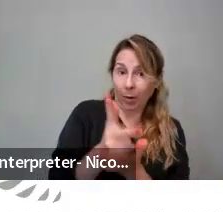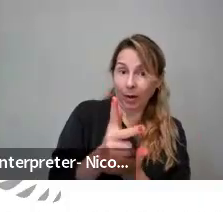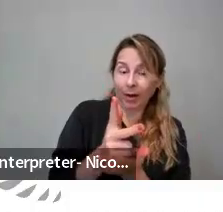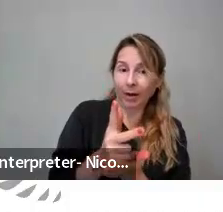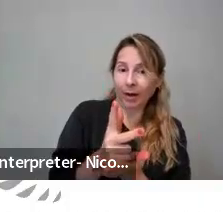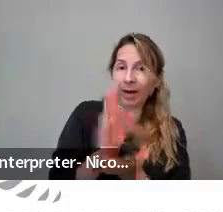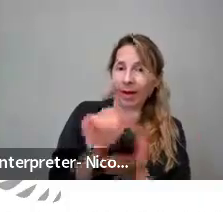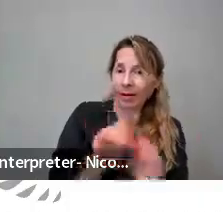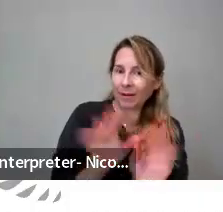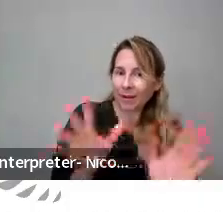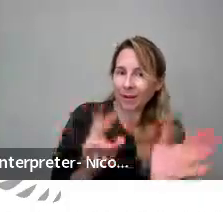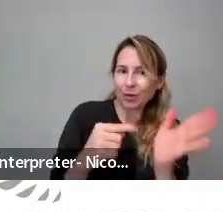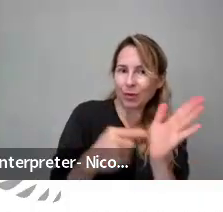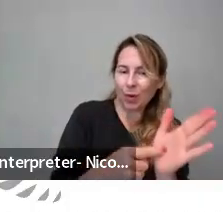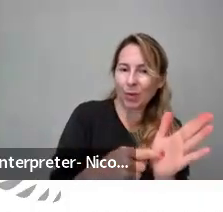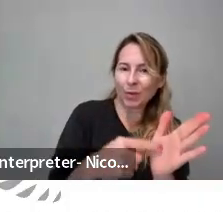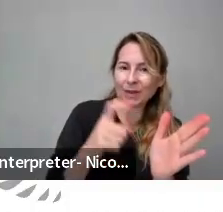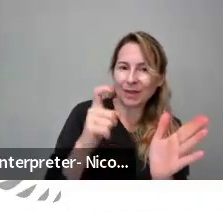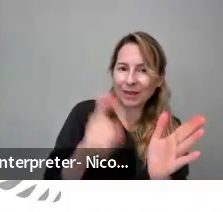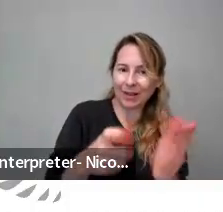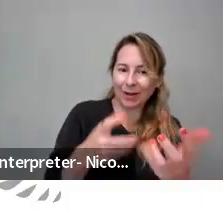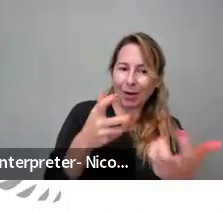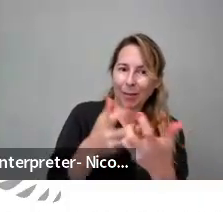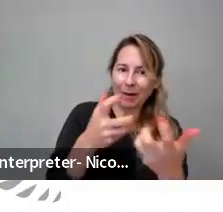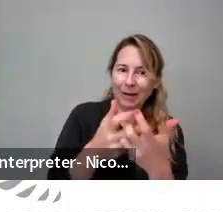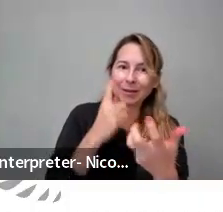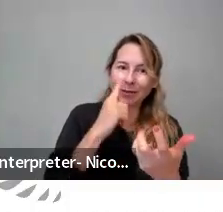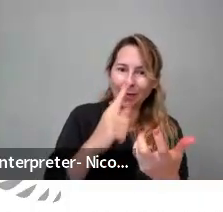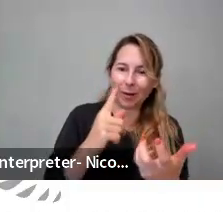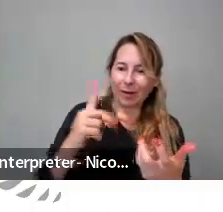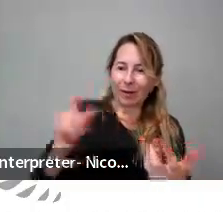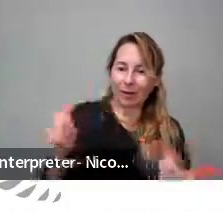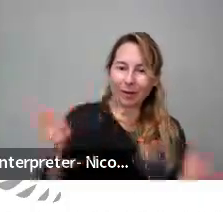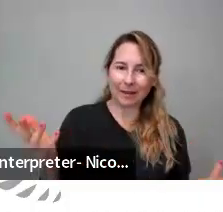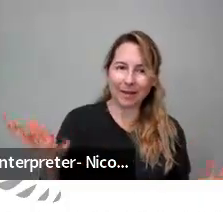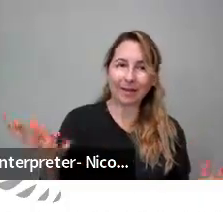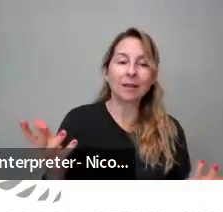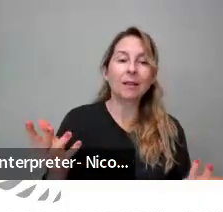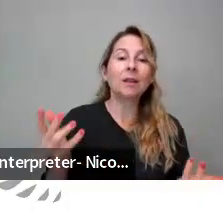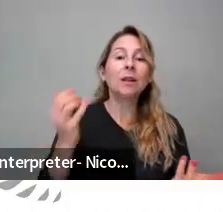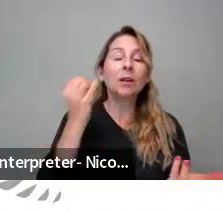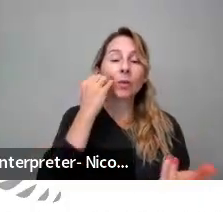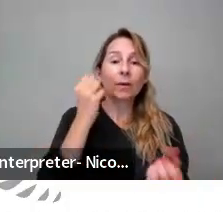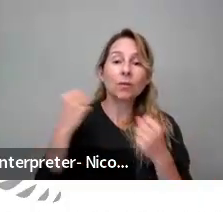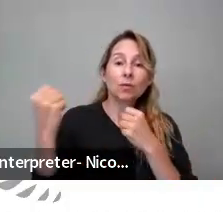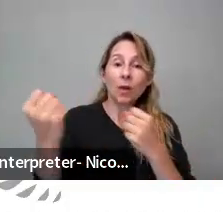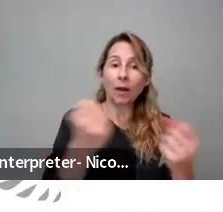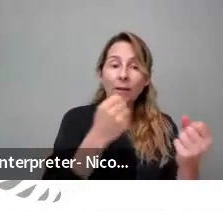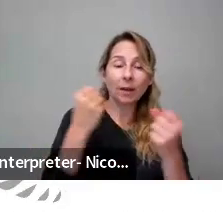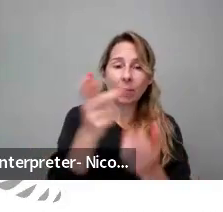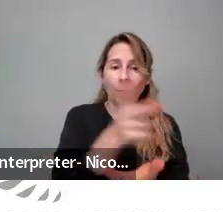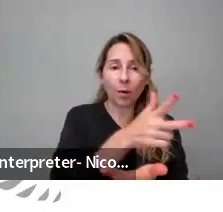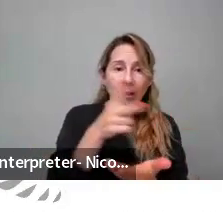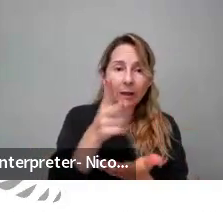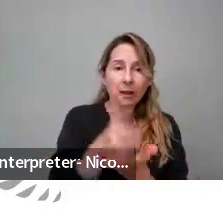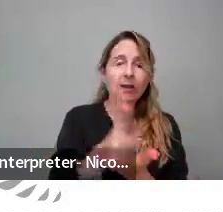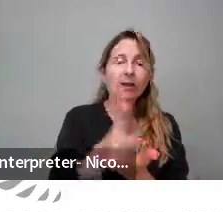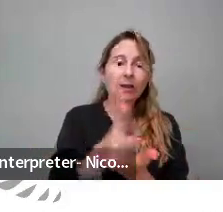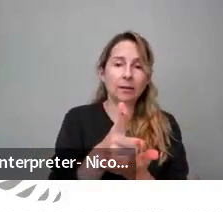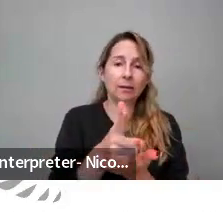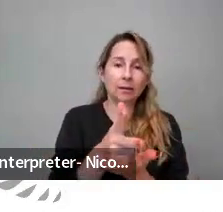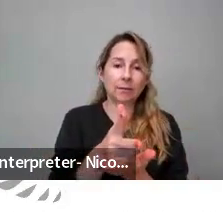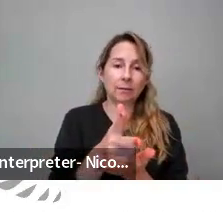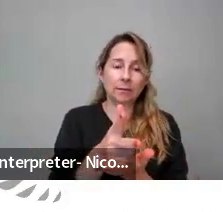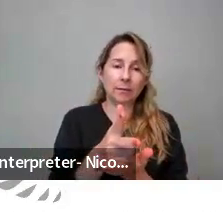will require some accommodation. And when it comes on to driving and maneuvering vehicle, parking accommodations is